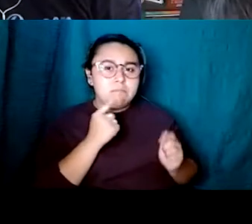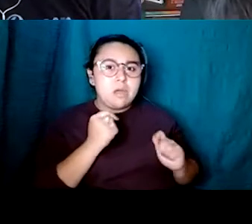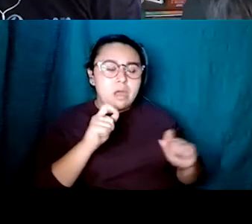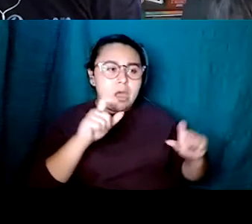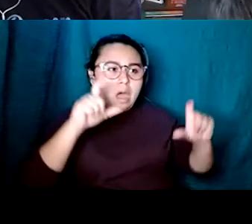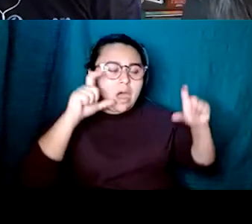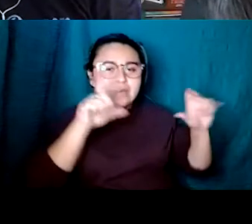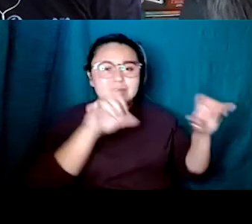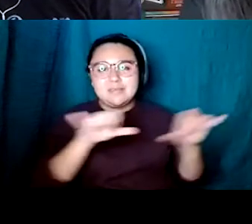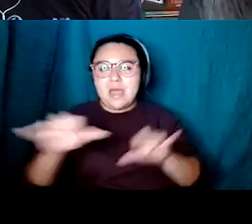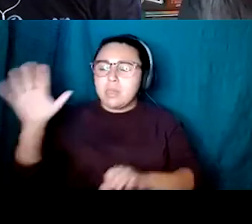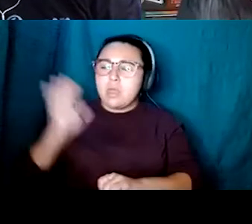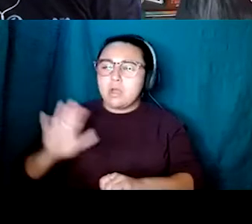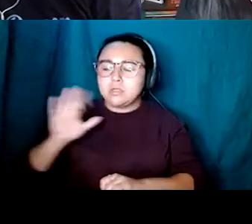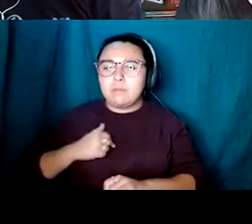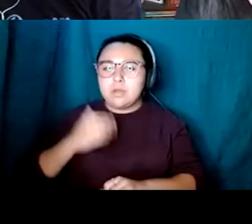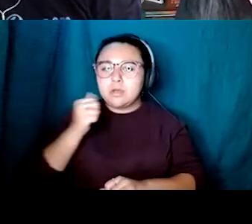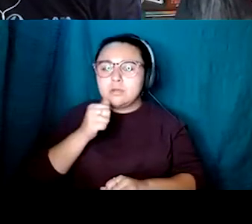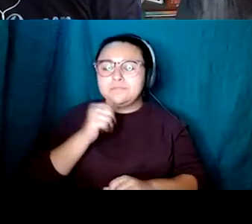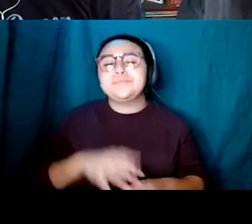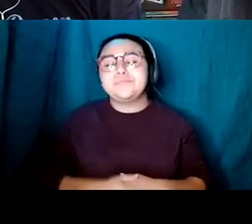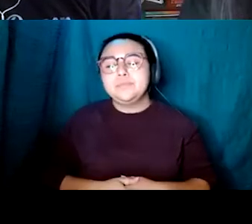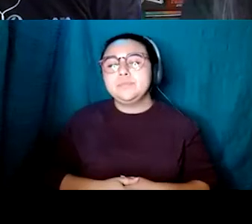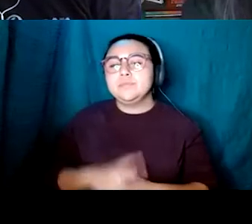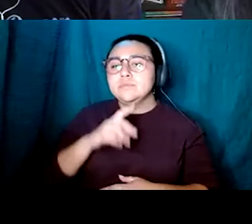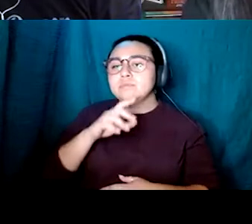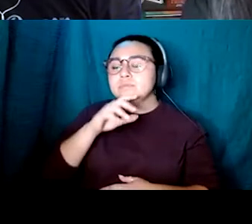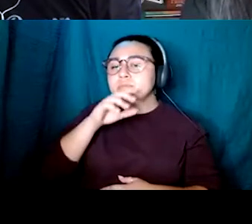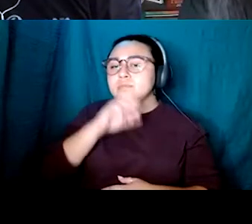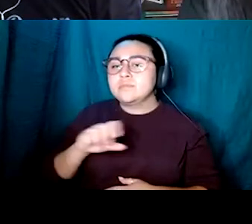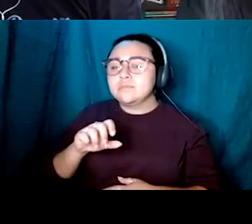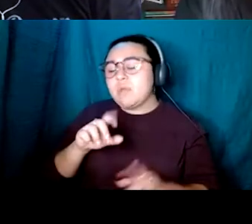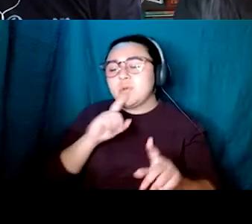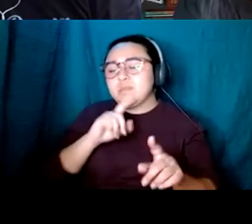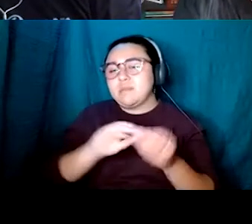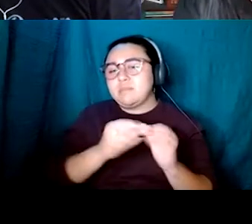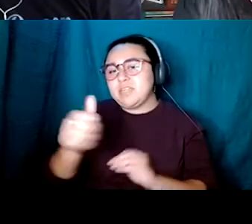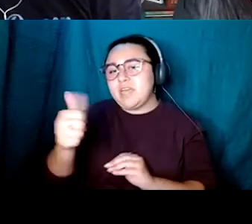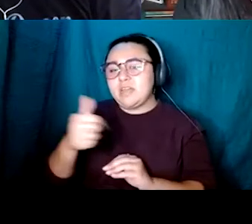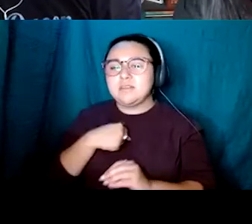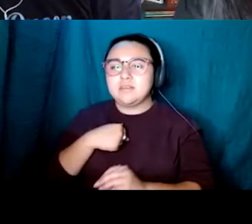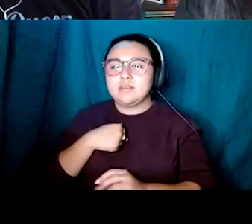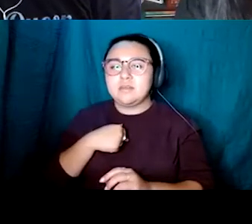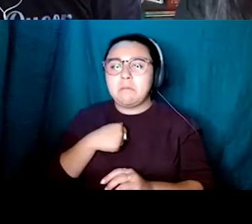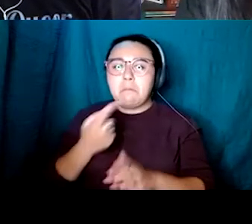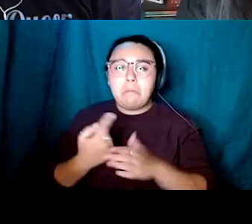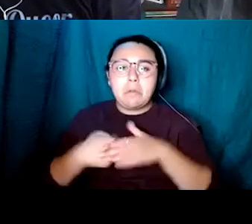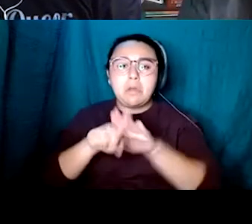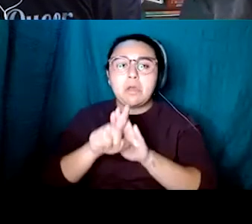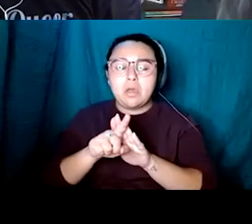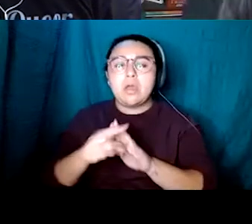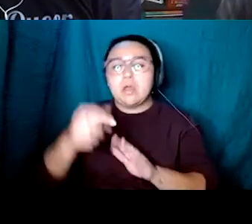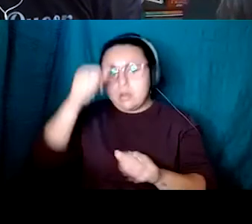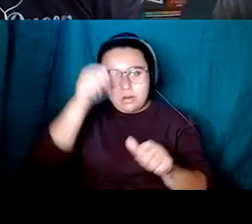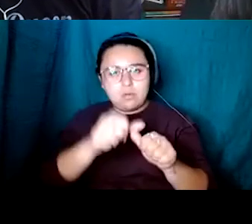ago. 10. I wouldn't say I sought it out, but I kept finding myself coming back to and being drawn to